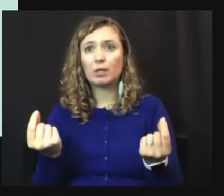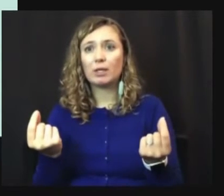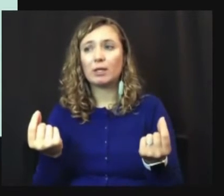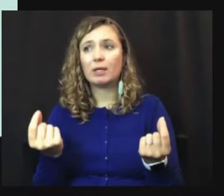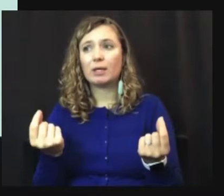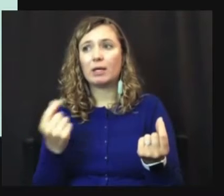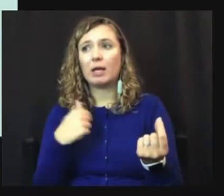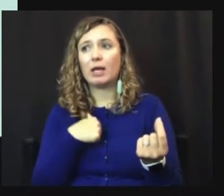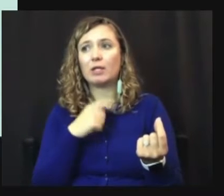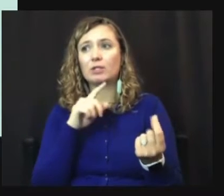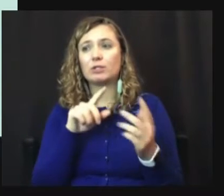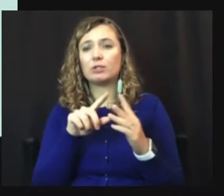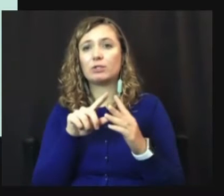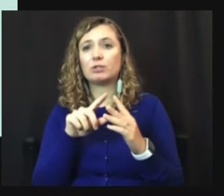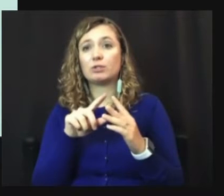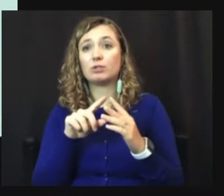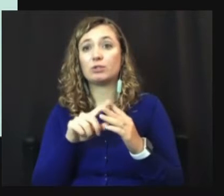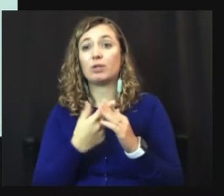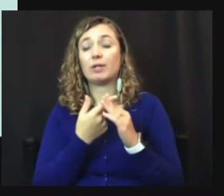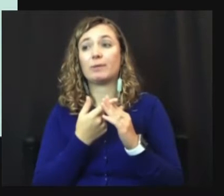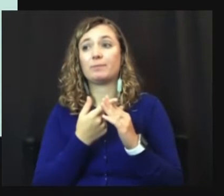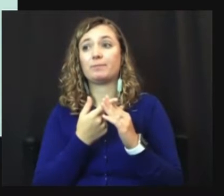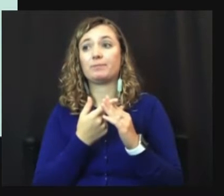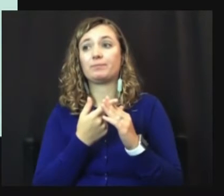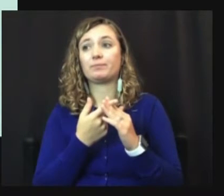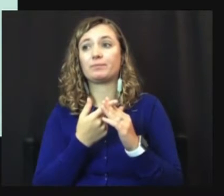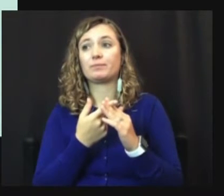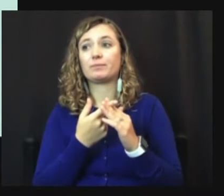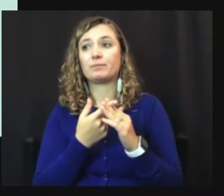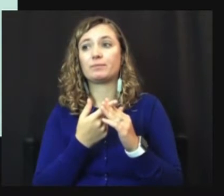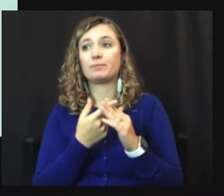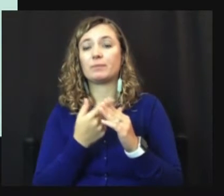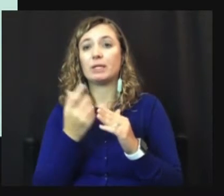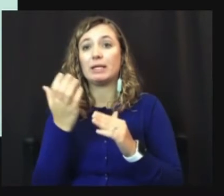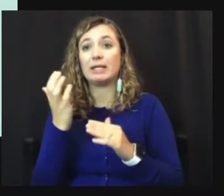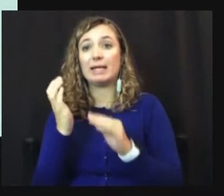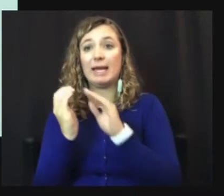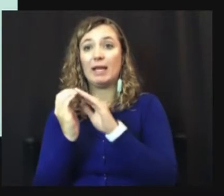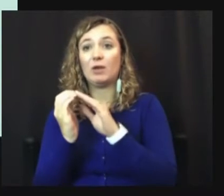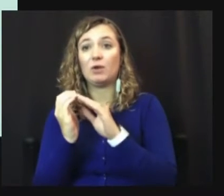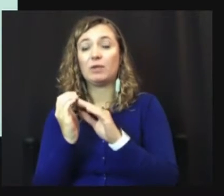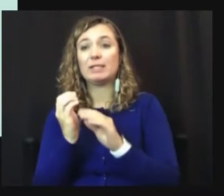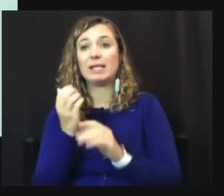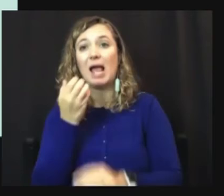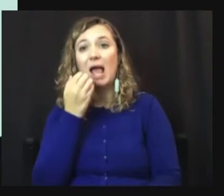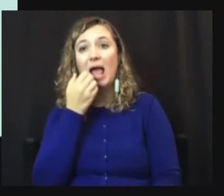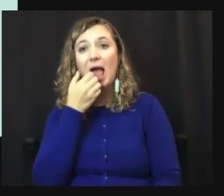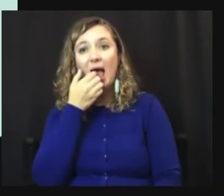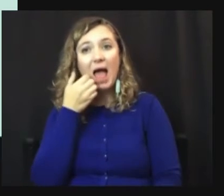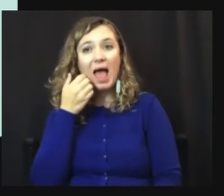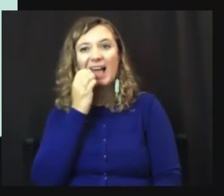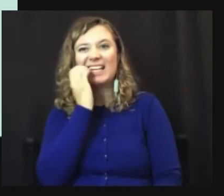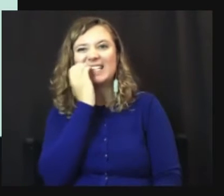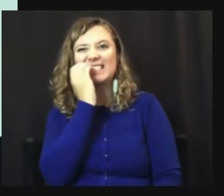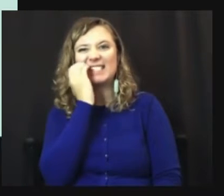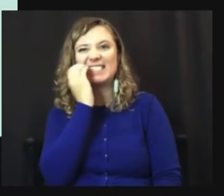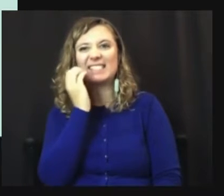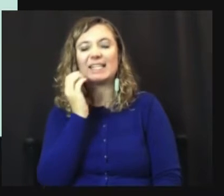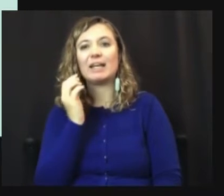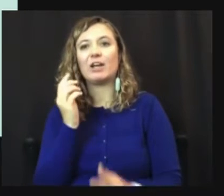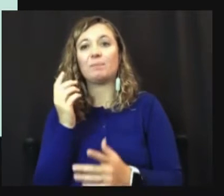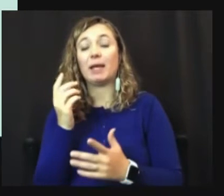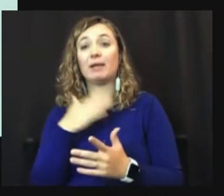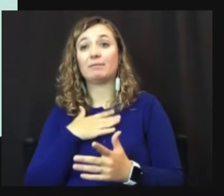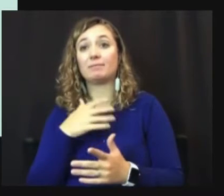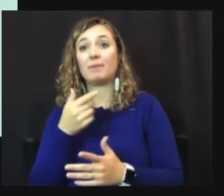taking my nails and I started cutting my gums with them. And it was really painful. But my body